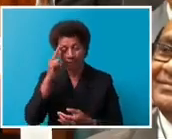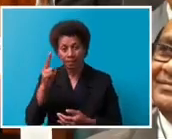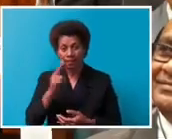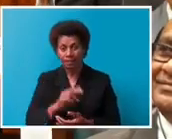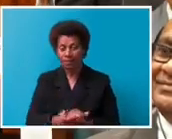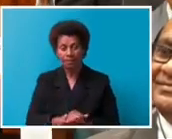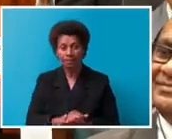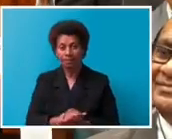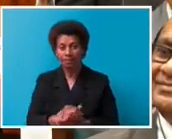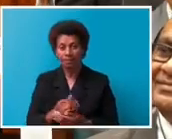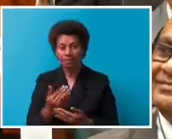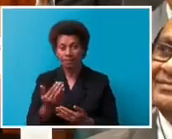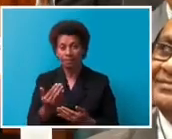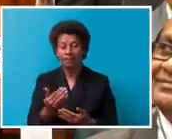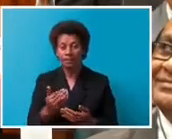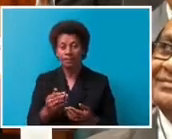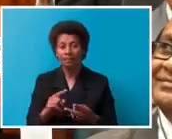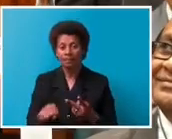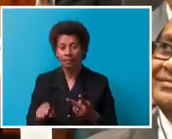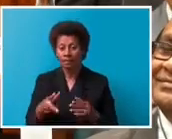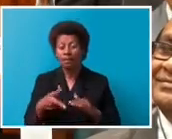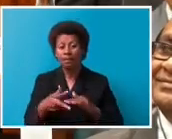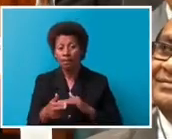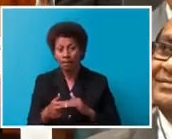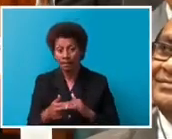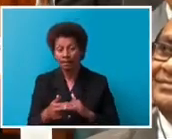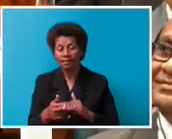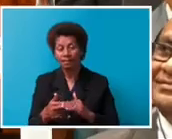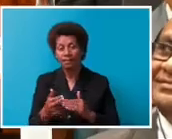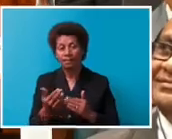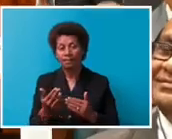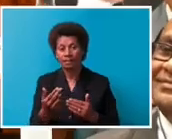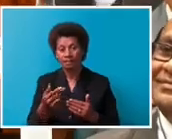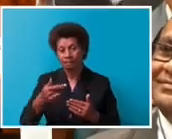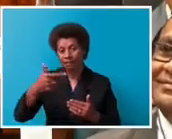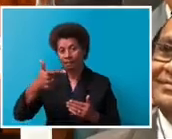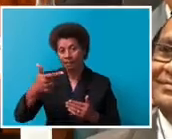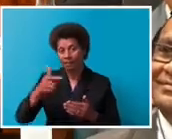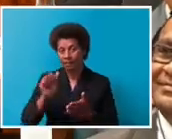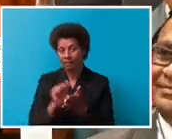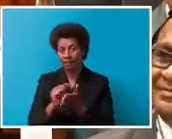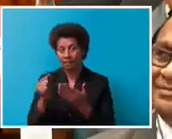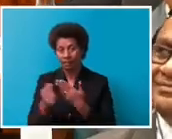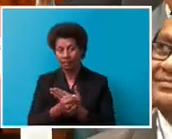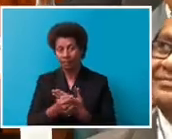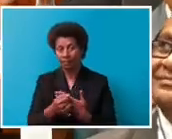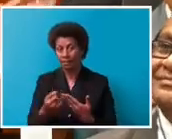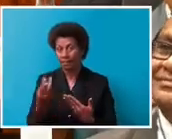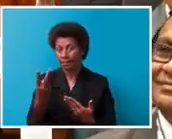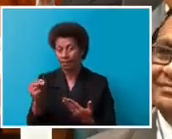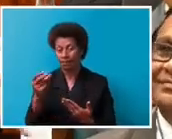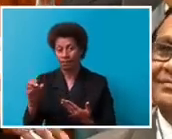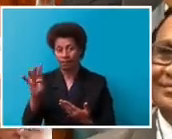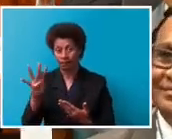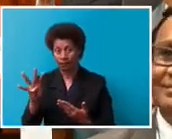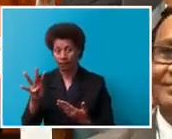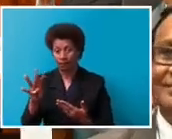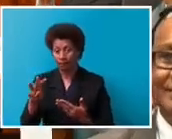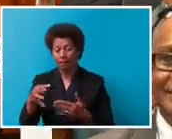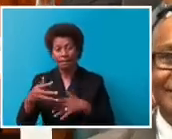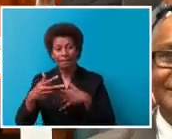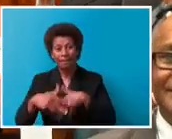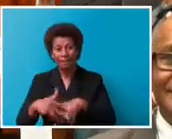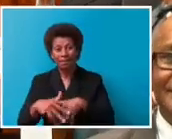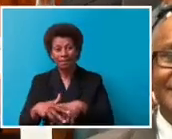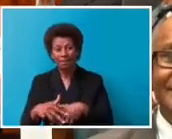Plan, Mr. Speaker, say, was launched on the 17th of September 2024, publicly by the Honorable